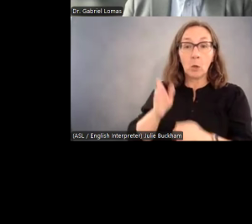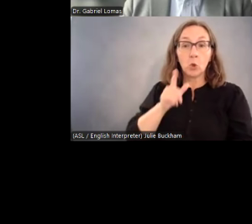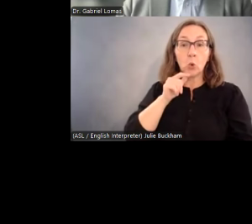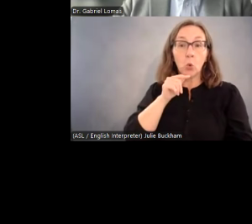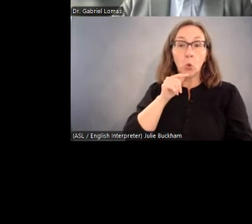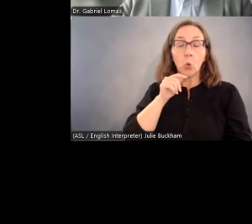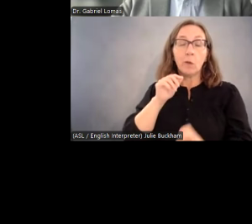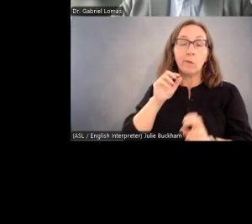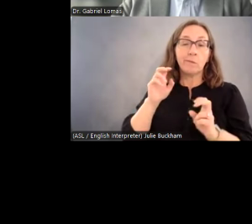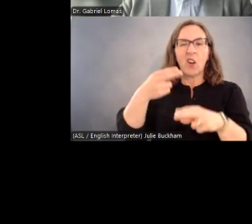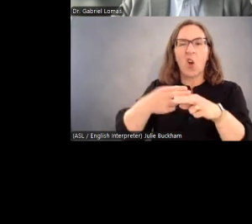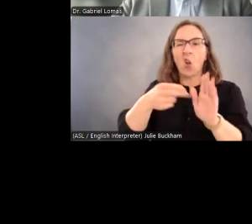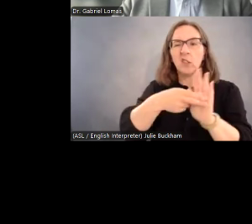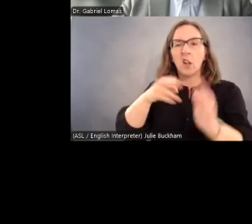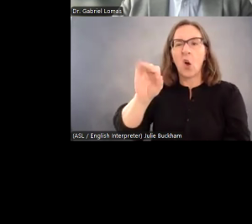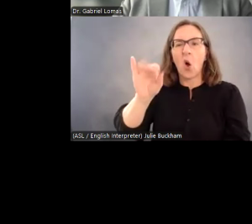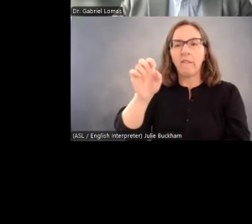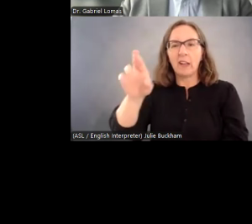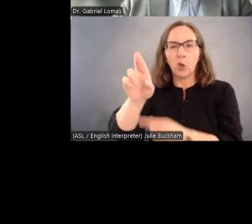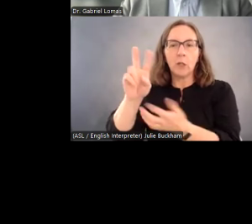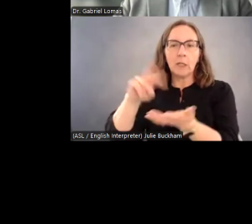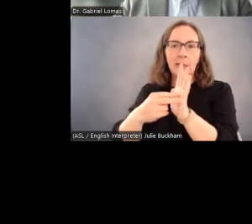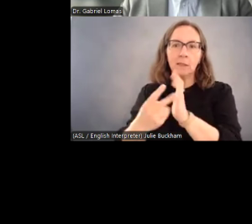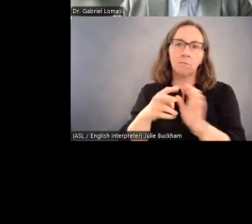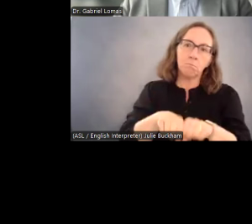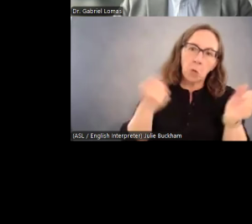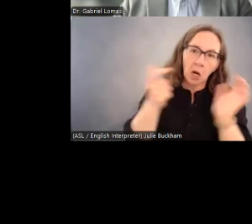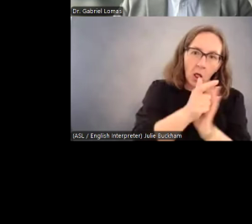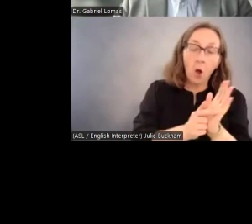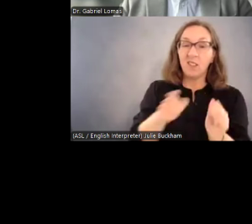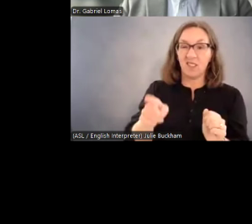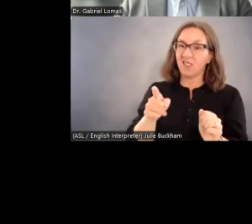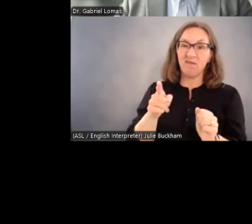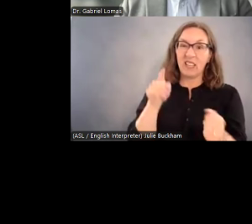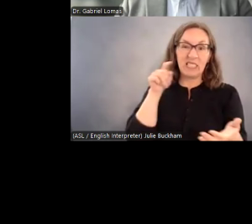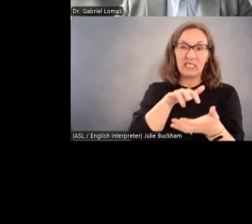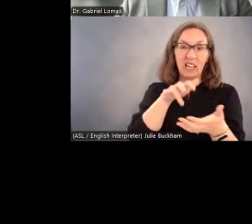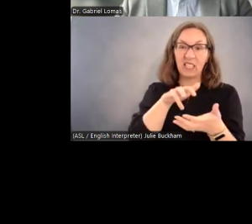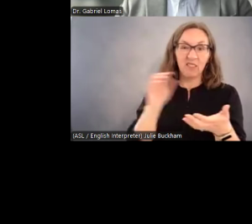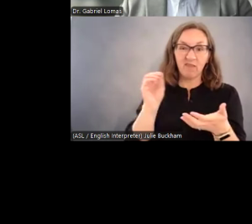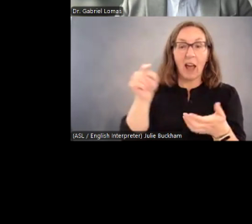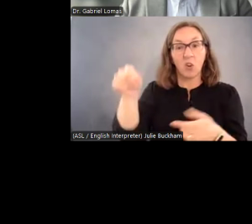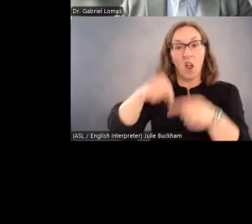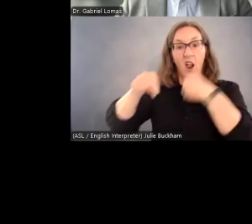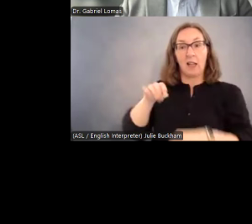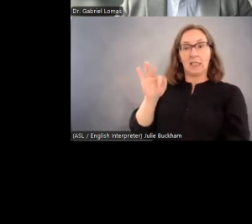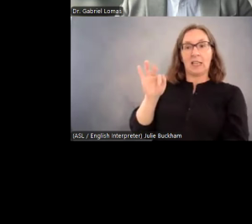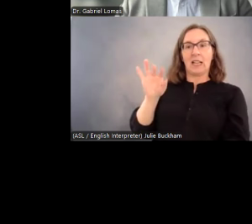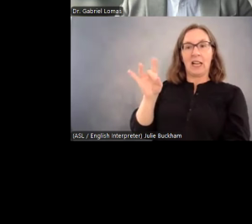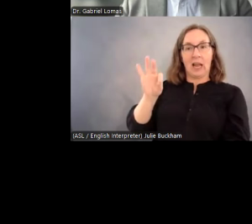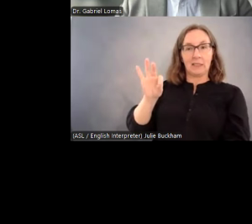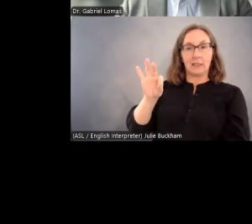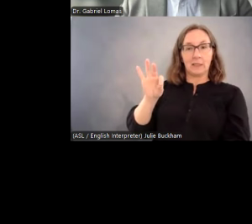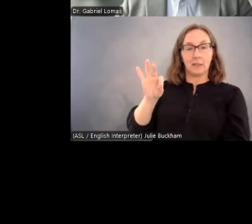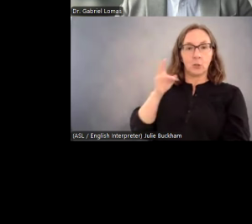few studies. In fact, really, we have to go way back to 1999 to McKay Vernon to really find any studies